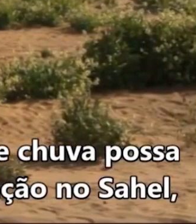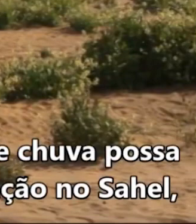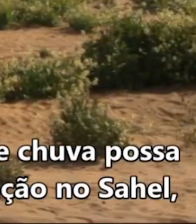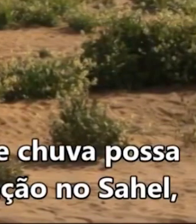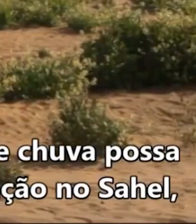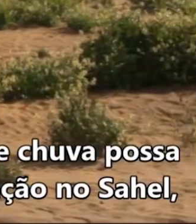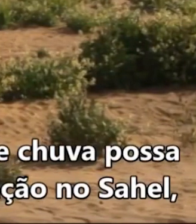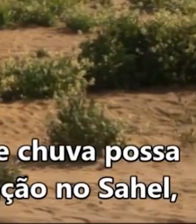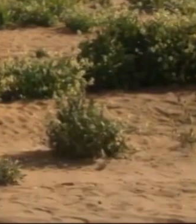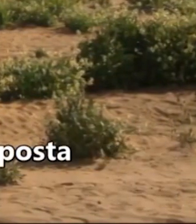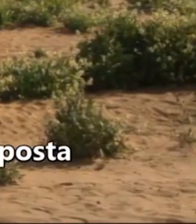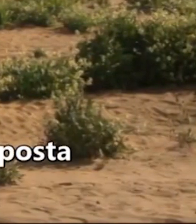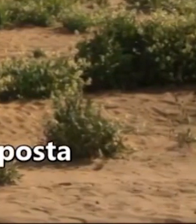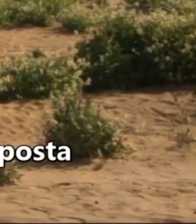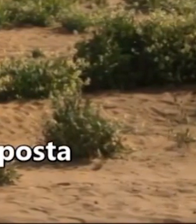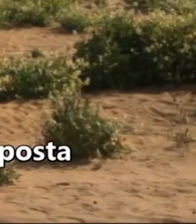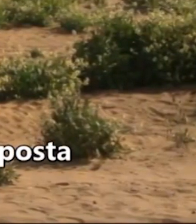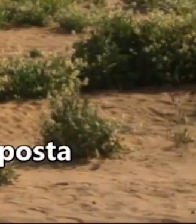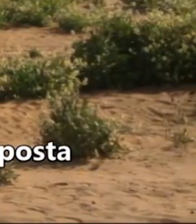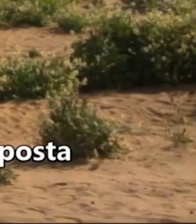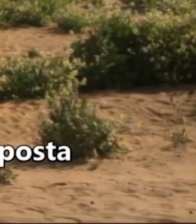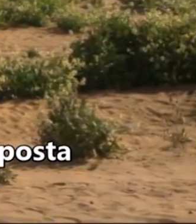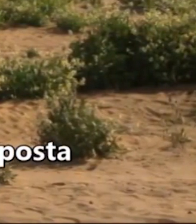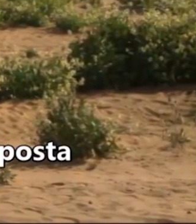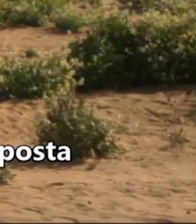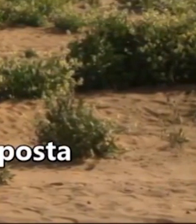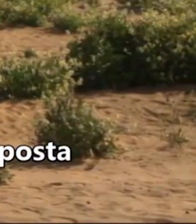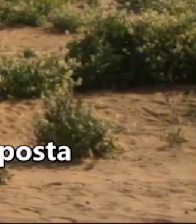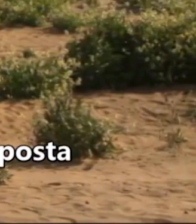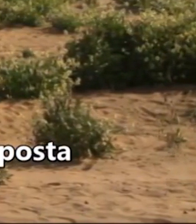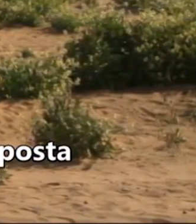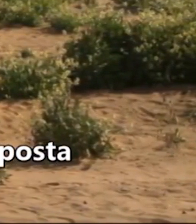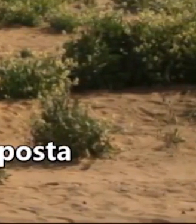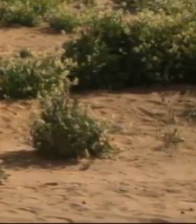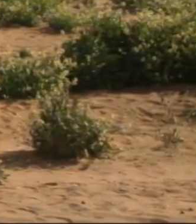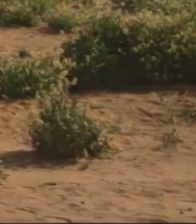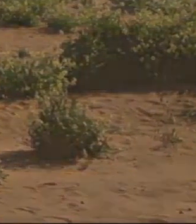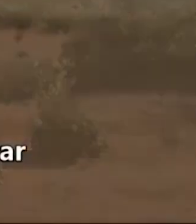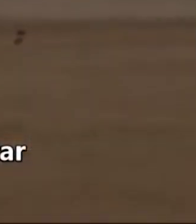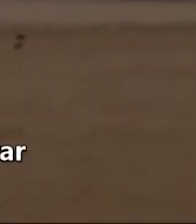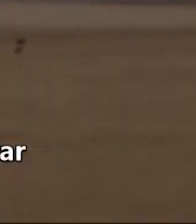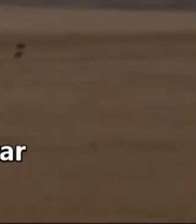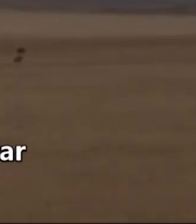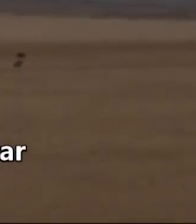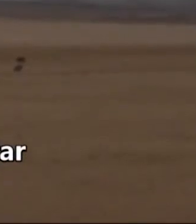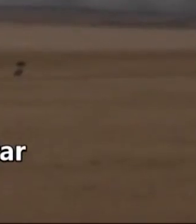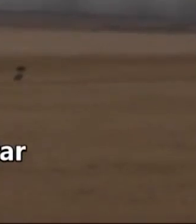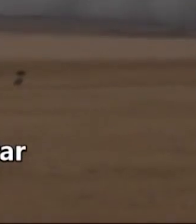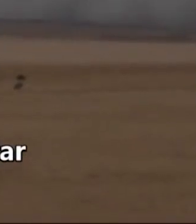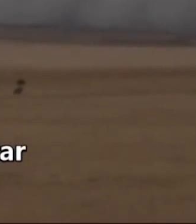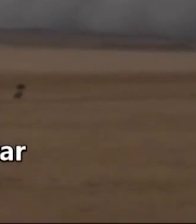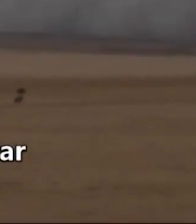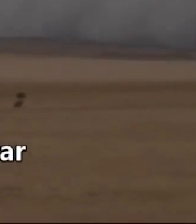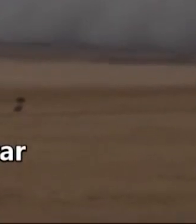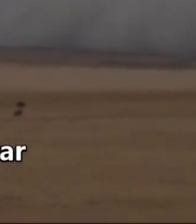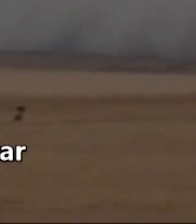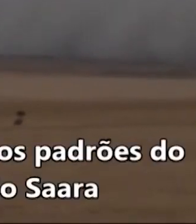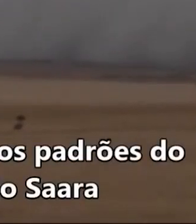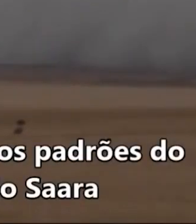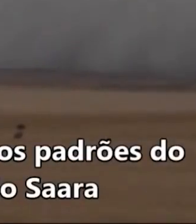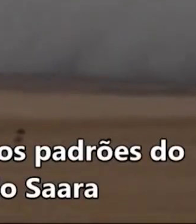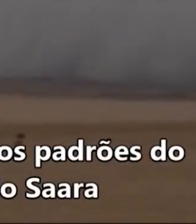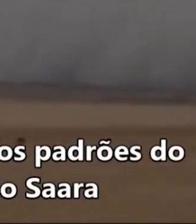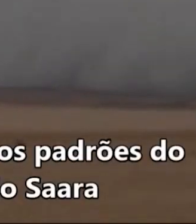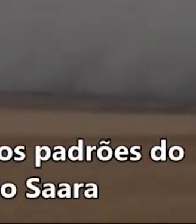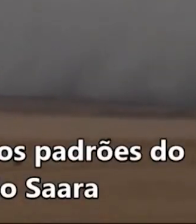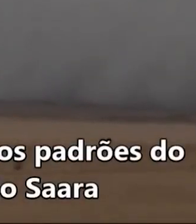to grow in the Sahel, thus leaving less sand exposed to powerful winds. Another possibility centers on the wind. The